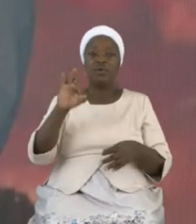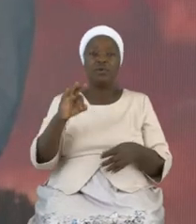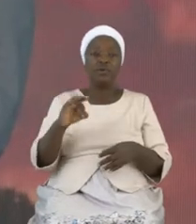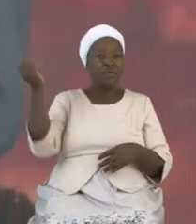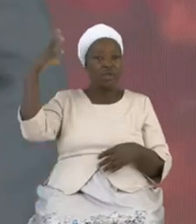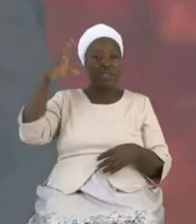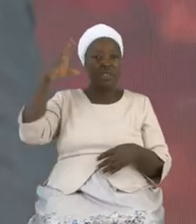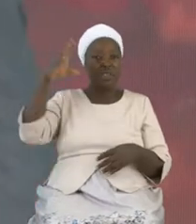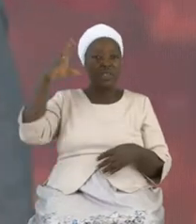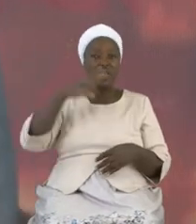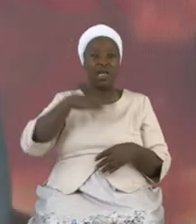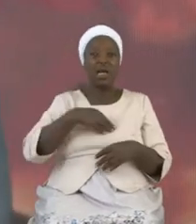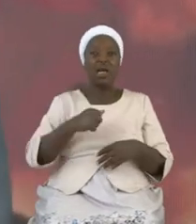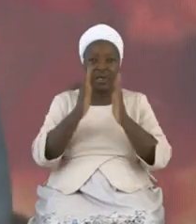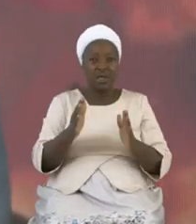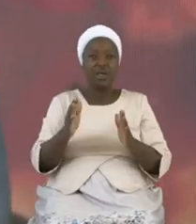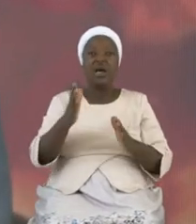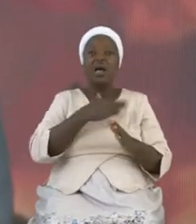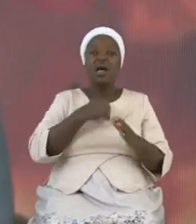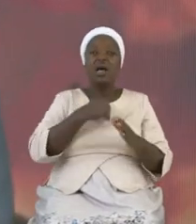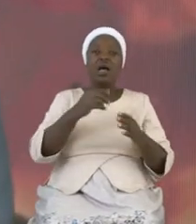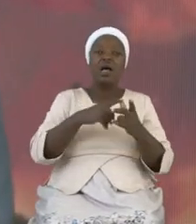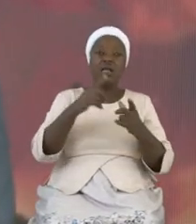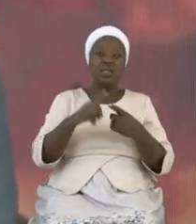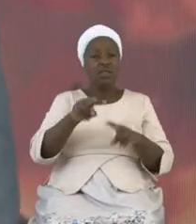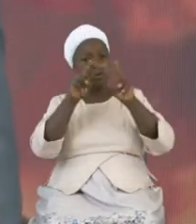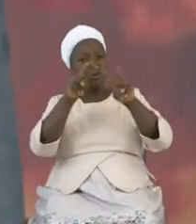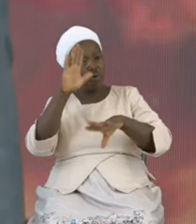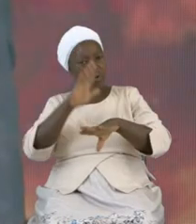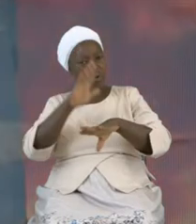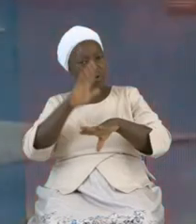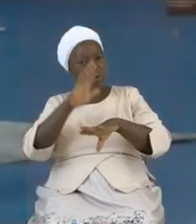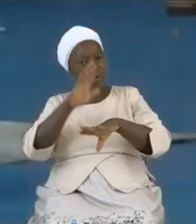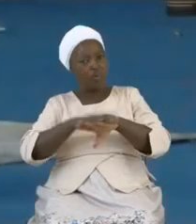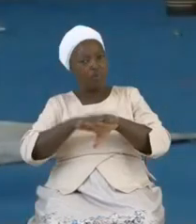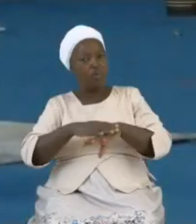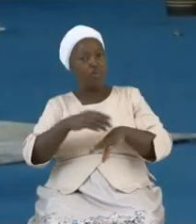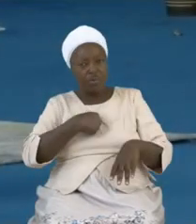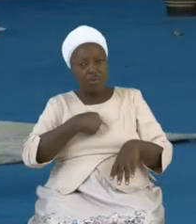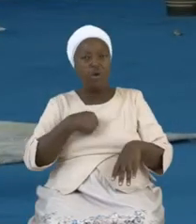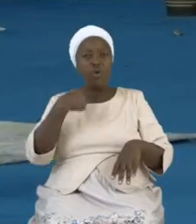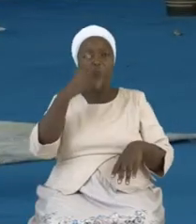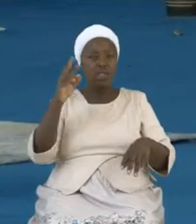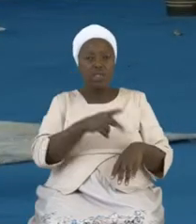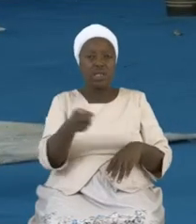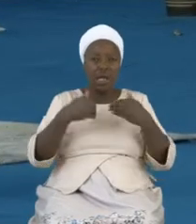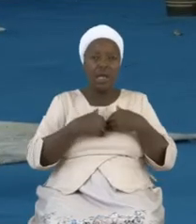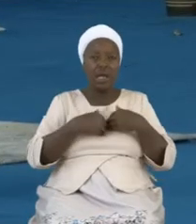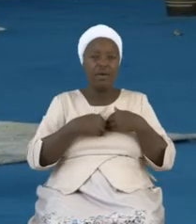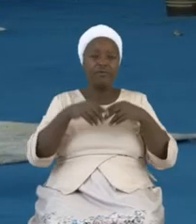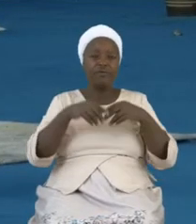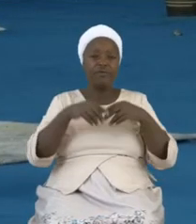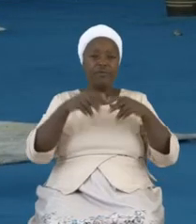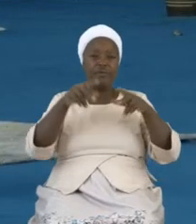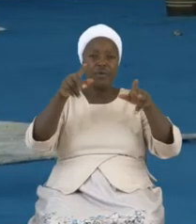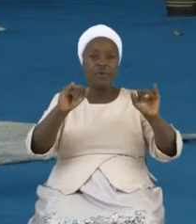supplications. And they shall look upon me, whom they have pierced. He had not even come to the